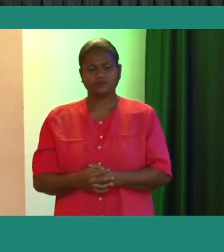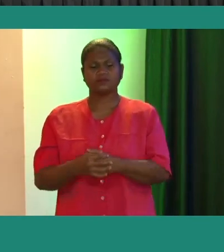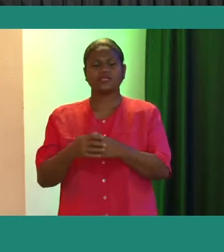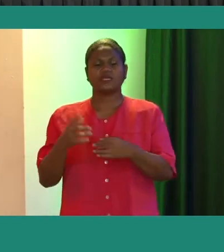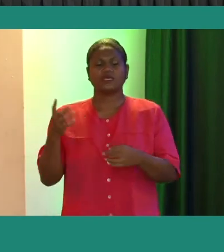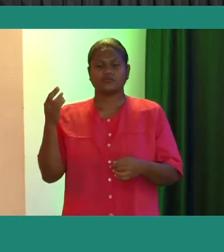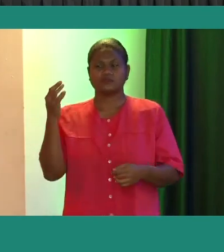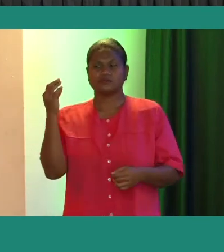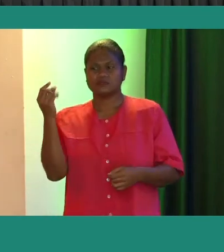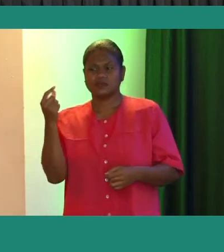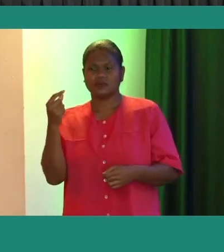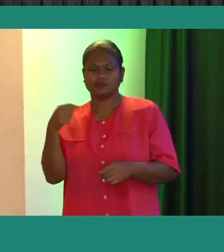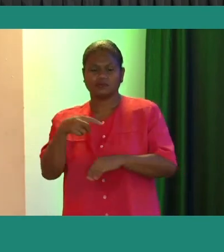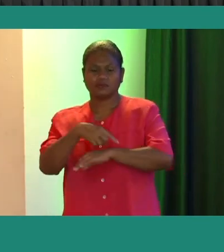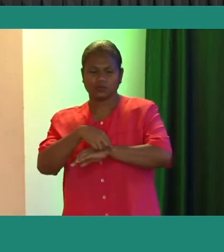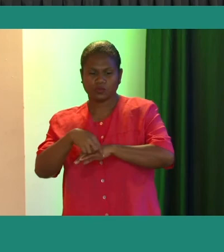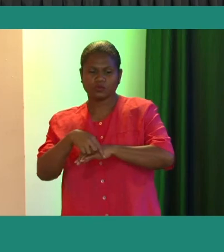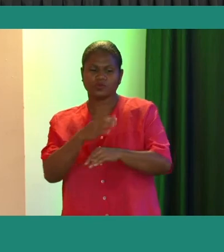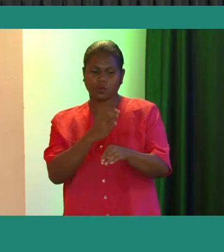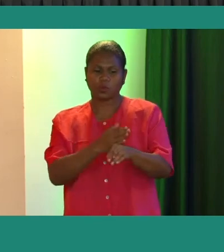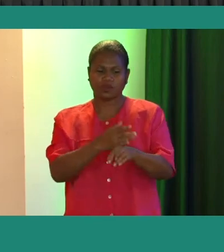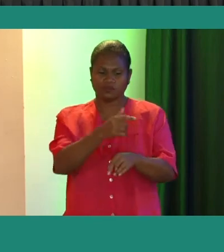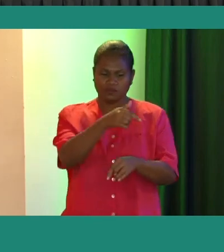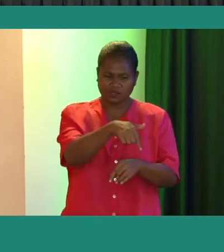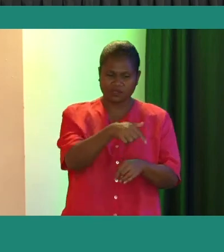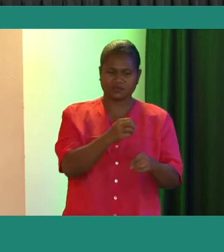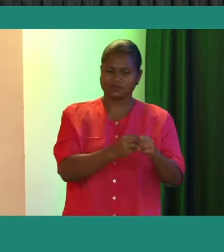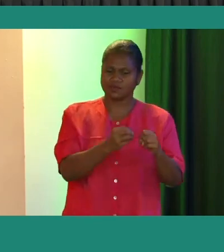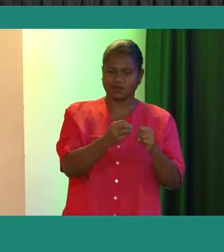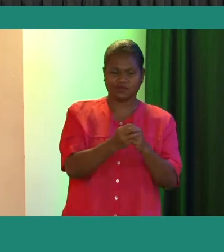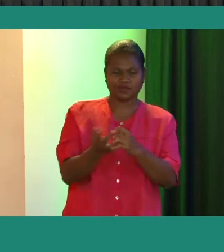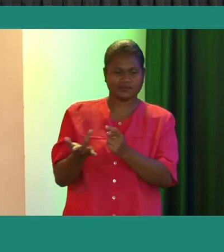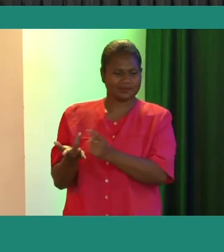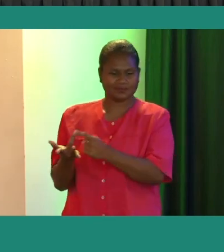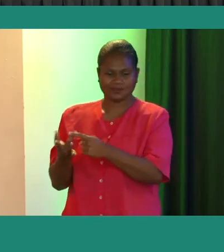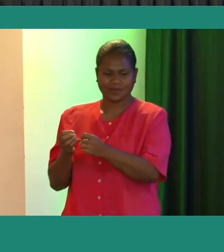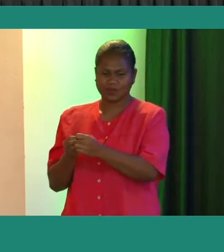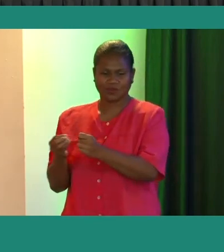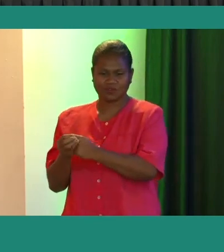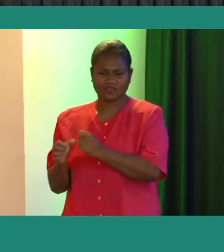this agency, it might not work for another. So